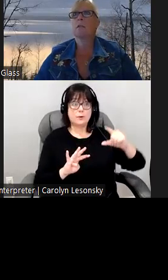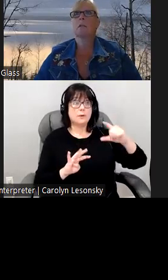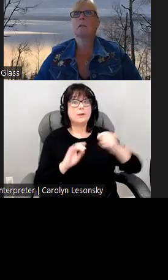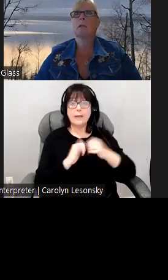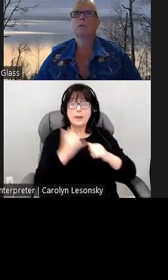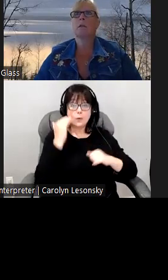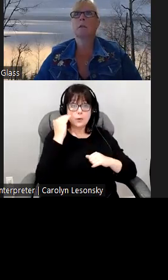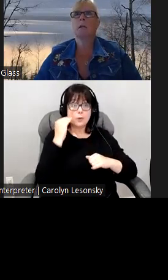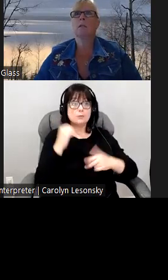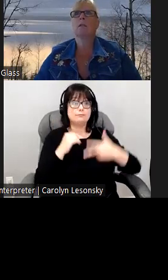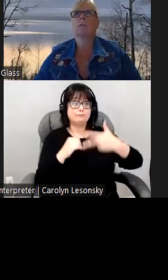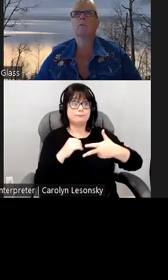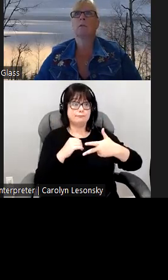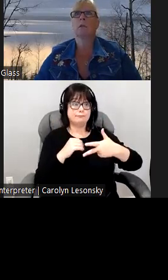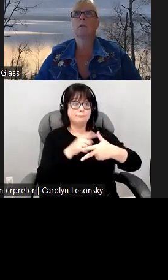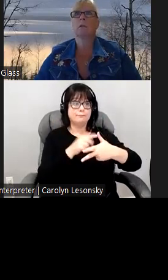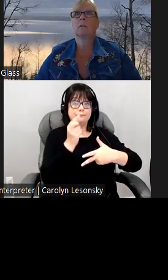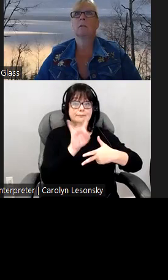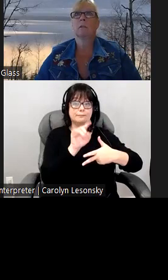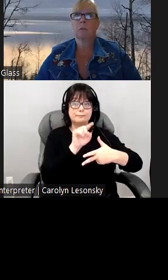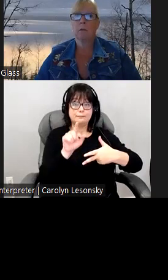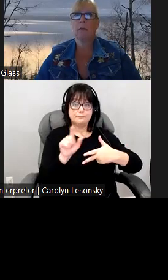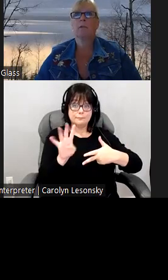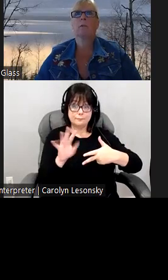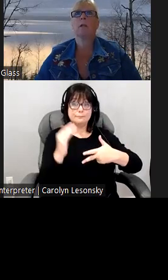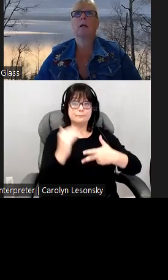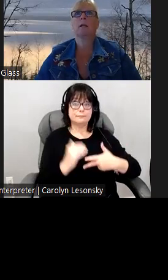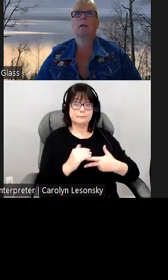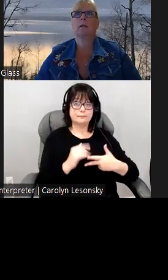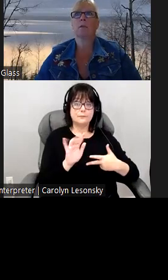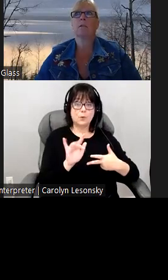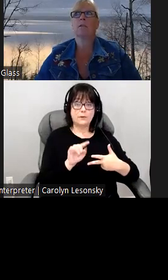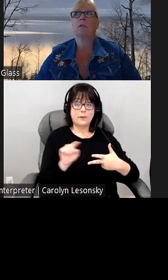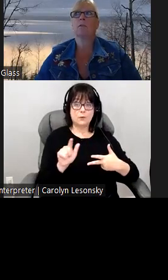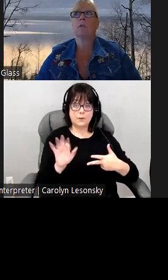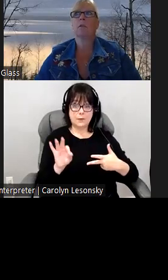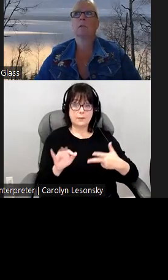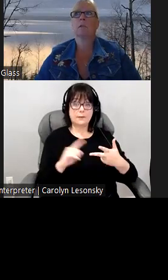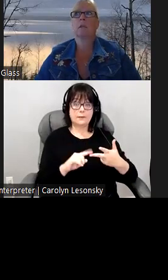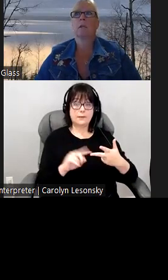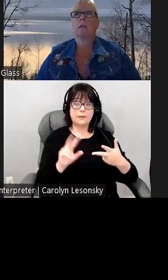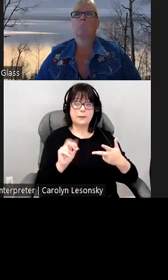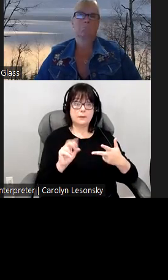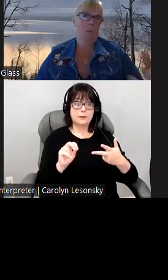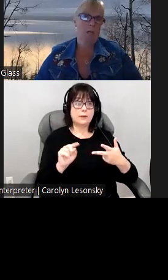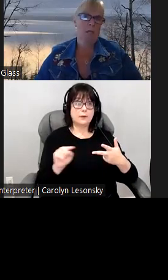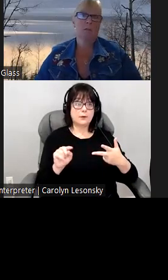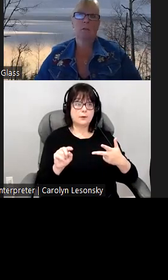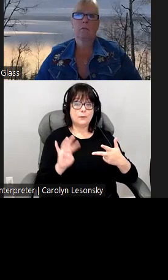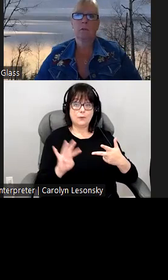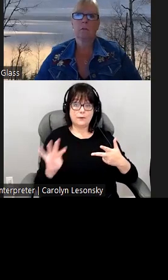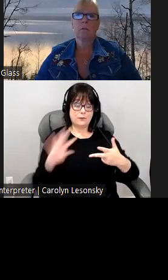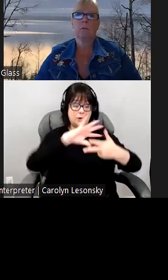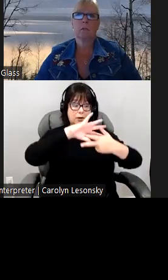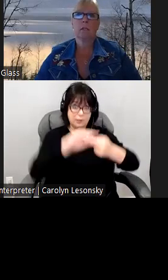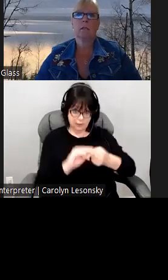percentages under 18 to 24, 25 to 29, and 30 to 34. Again, just out